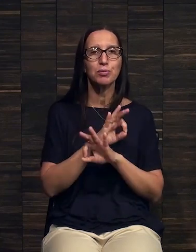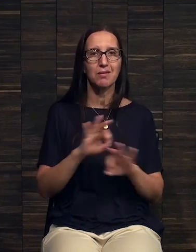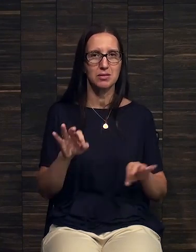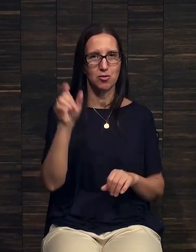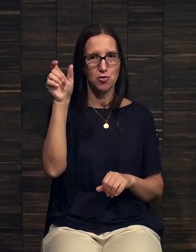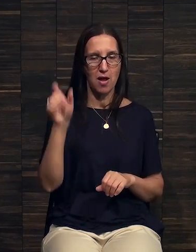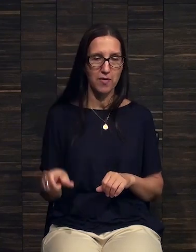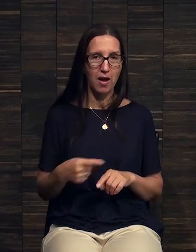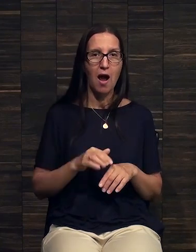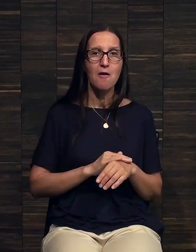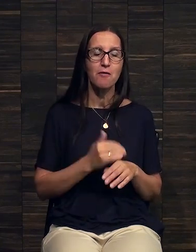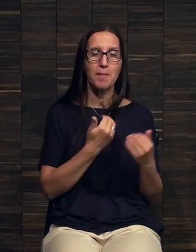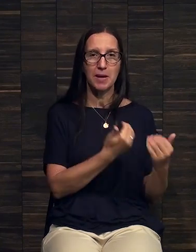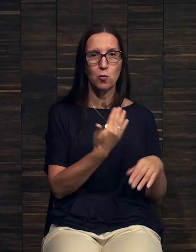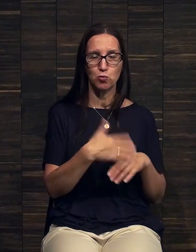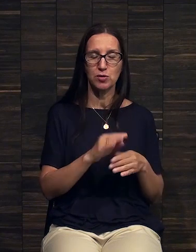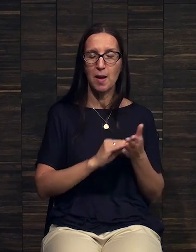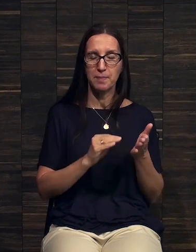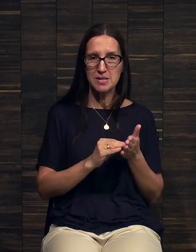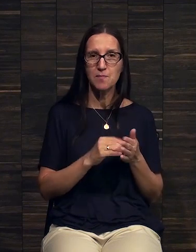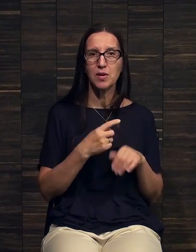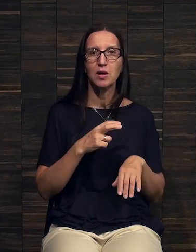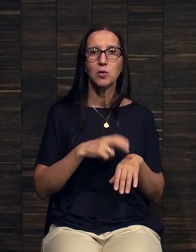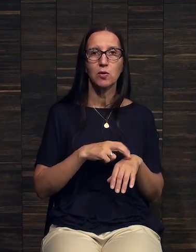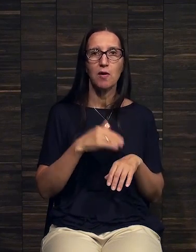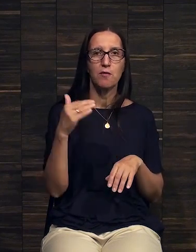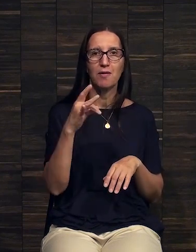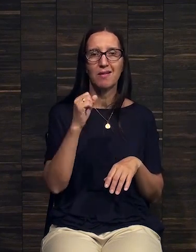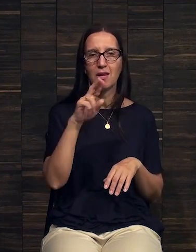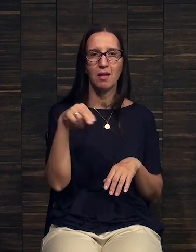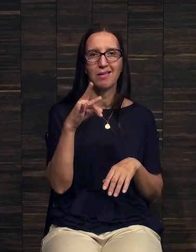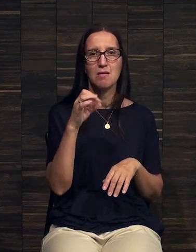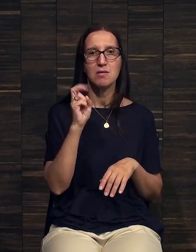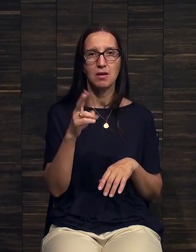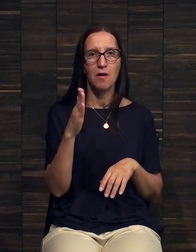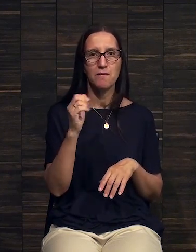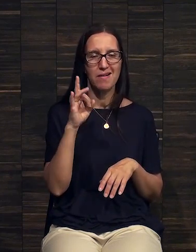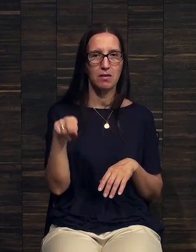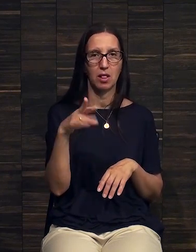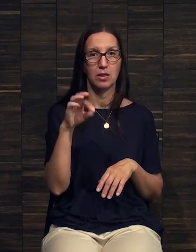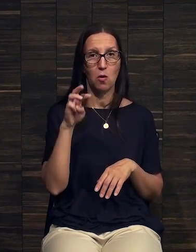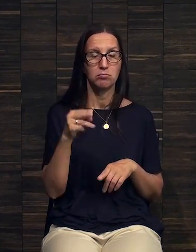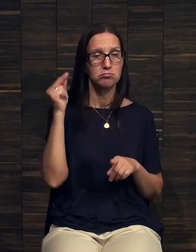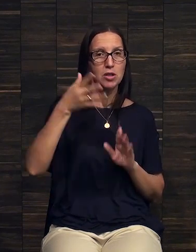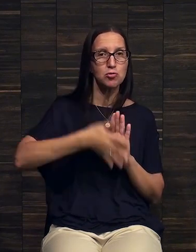this nice man came in the being. This is Dr. Frederick Vertam.